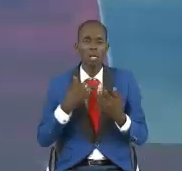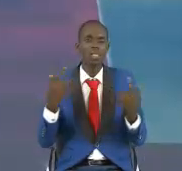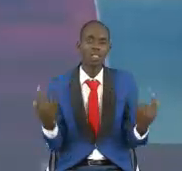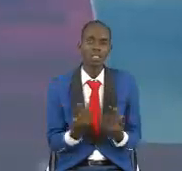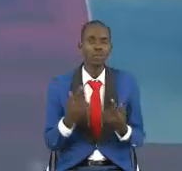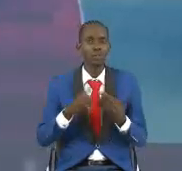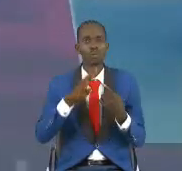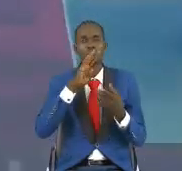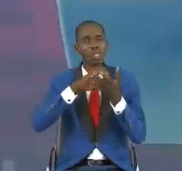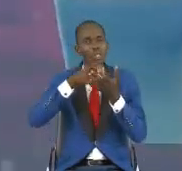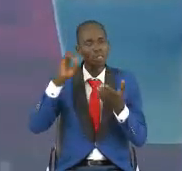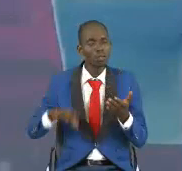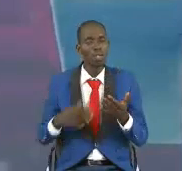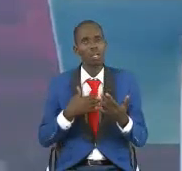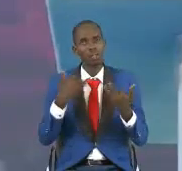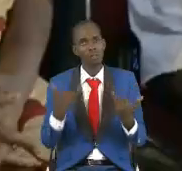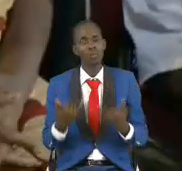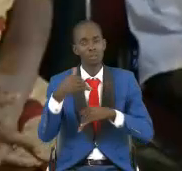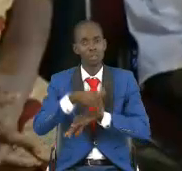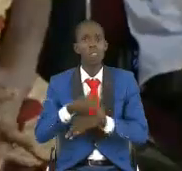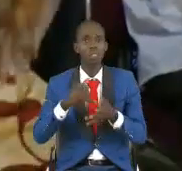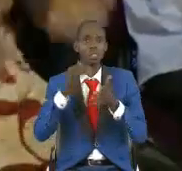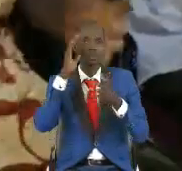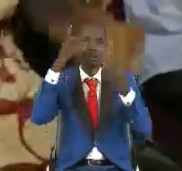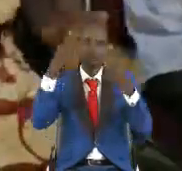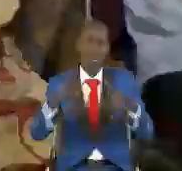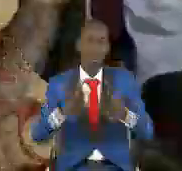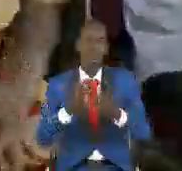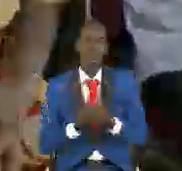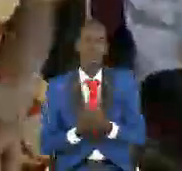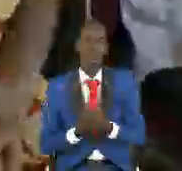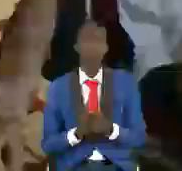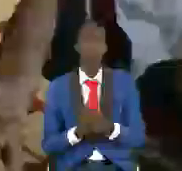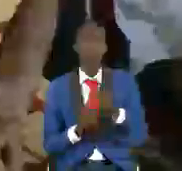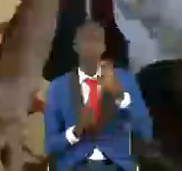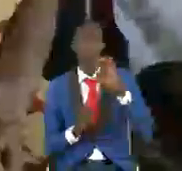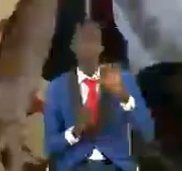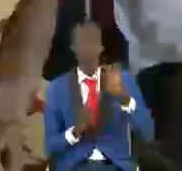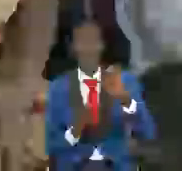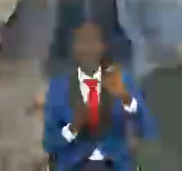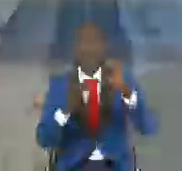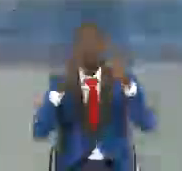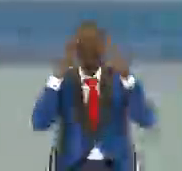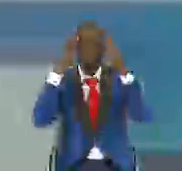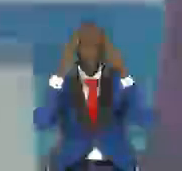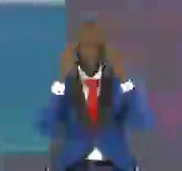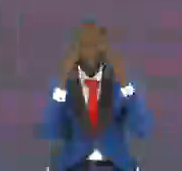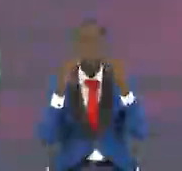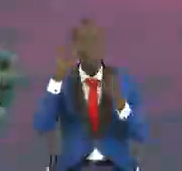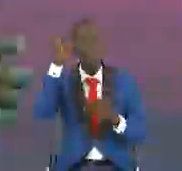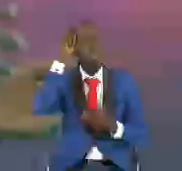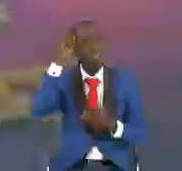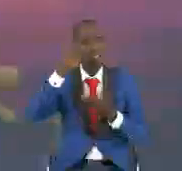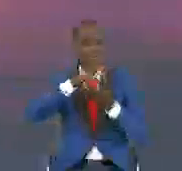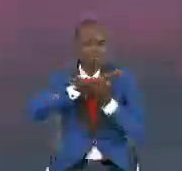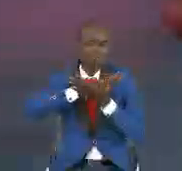away, and tonight it will happen. Yeah. Experience is purging.